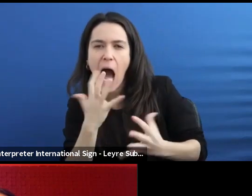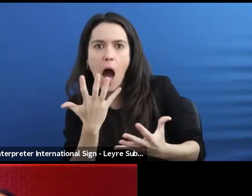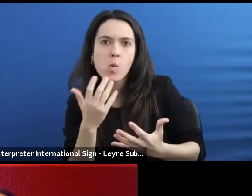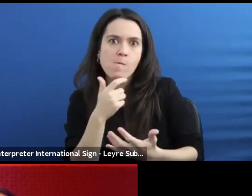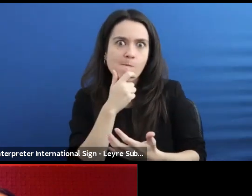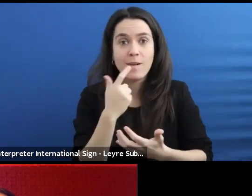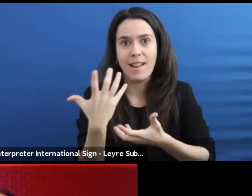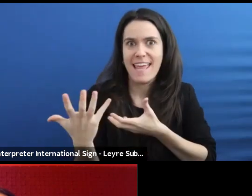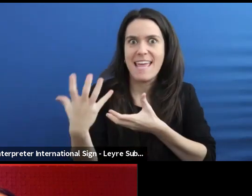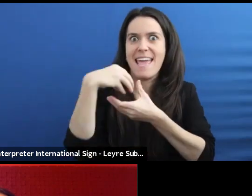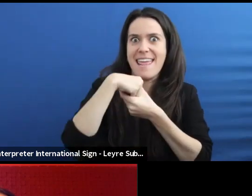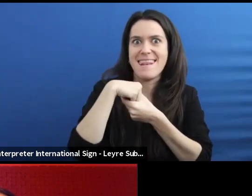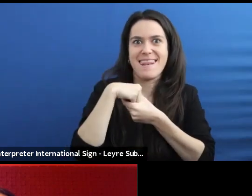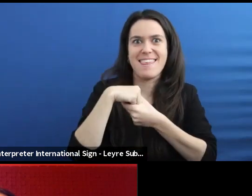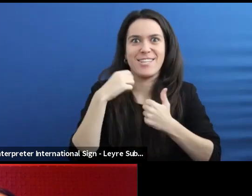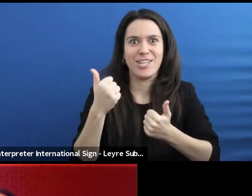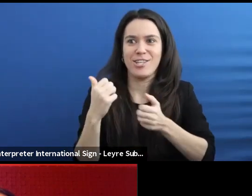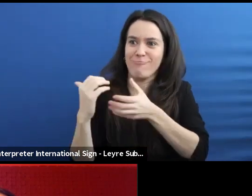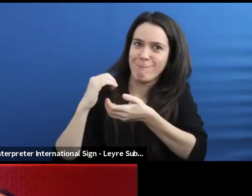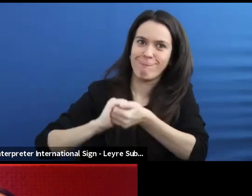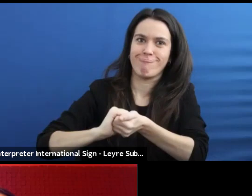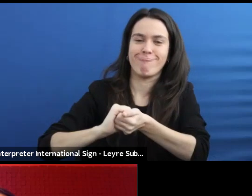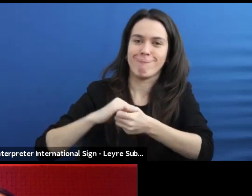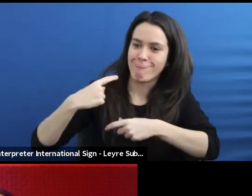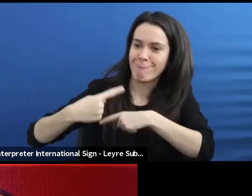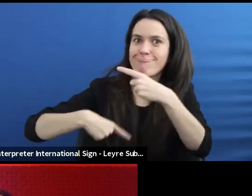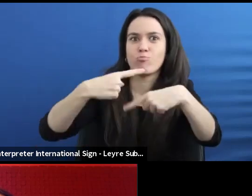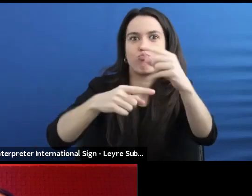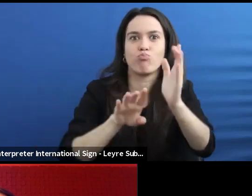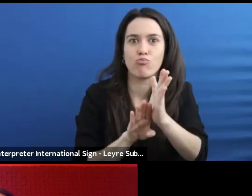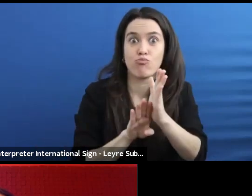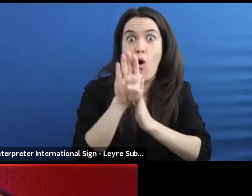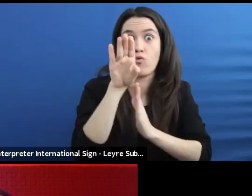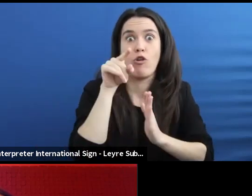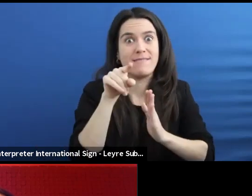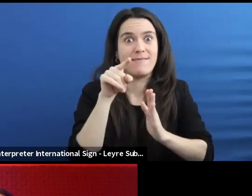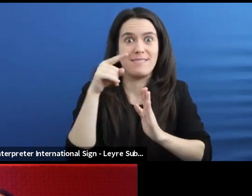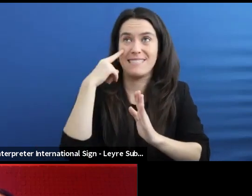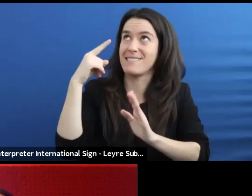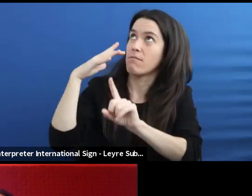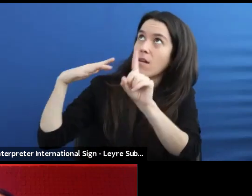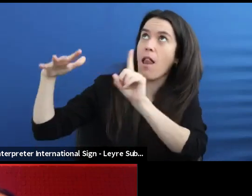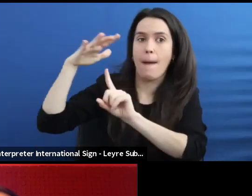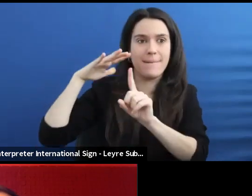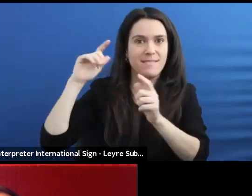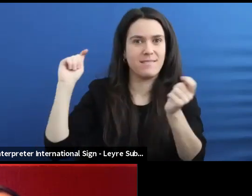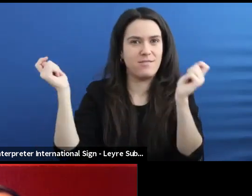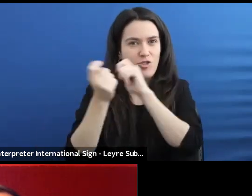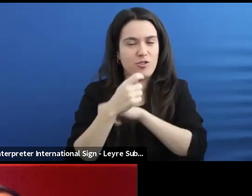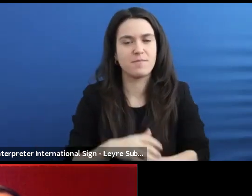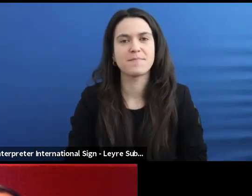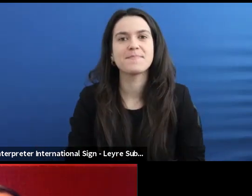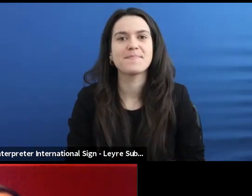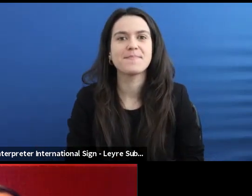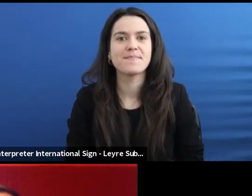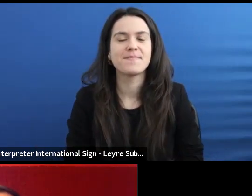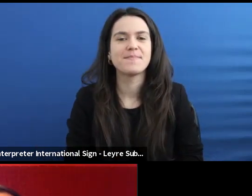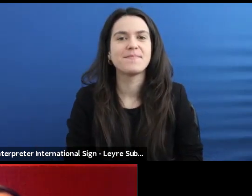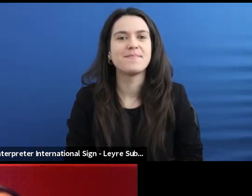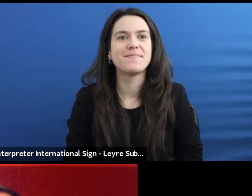progress when it comes to address the issues of sustainability. But having